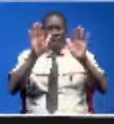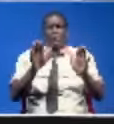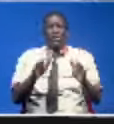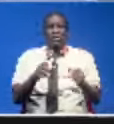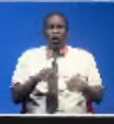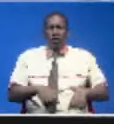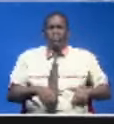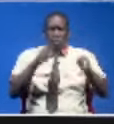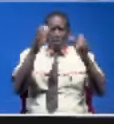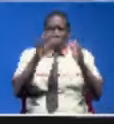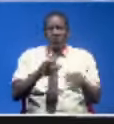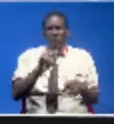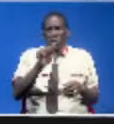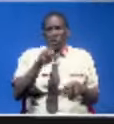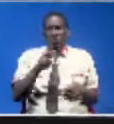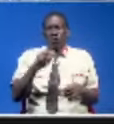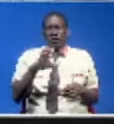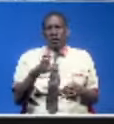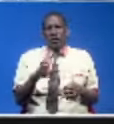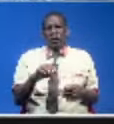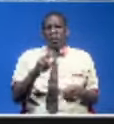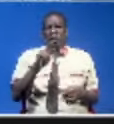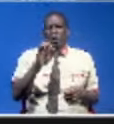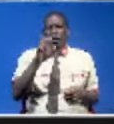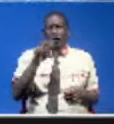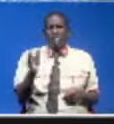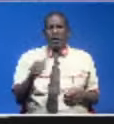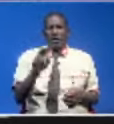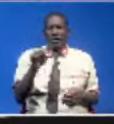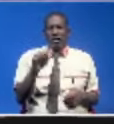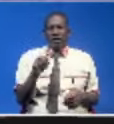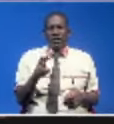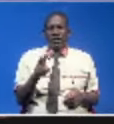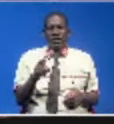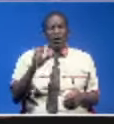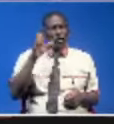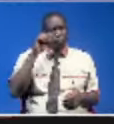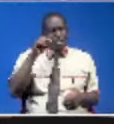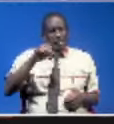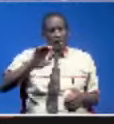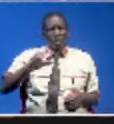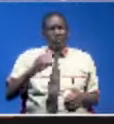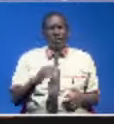wenyekiti wa AUC. Kevin Mutai, NTV, katika kaunti Mombasa.